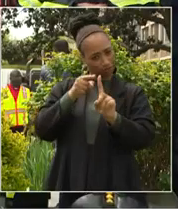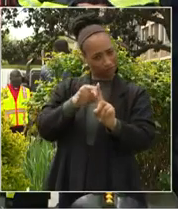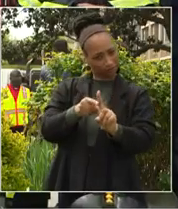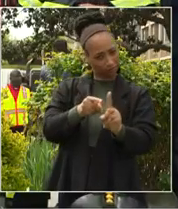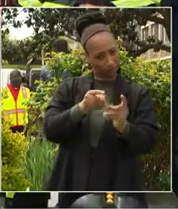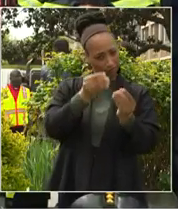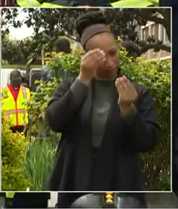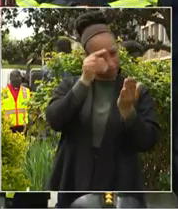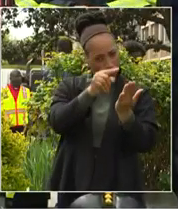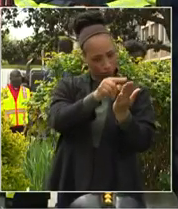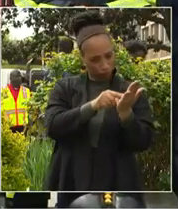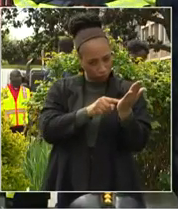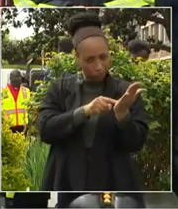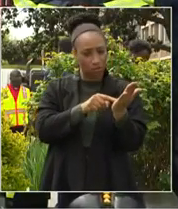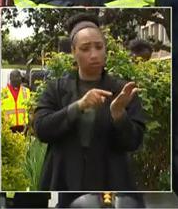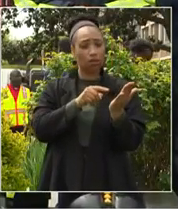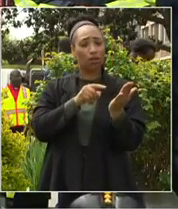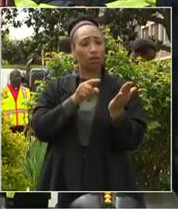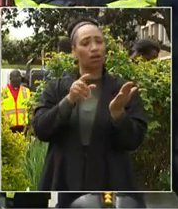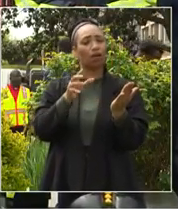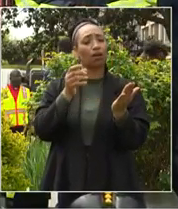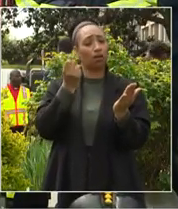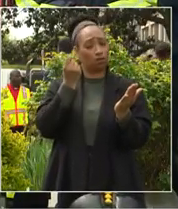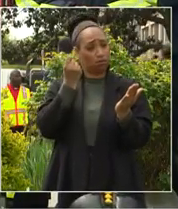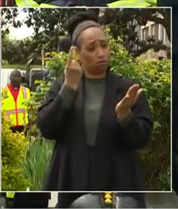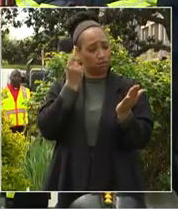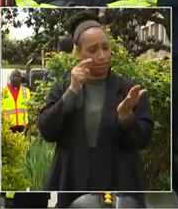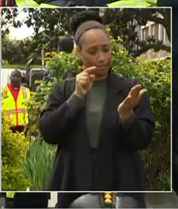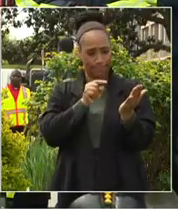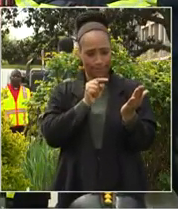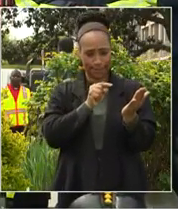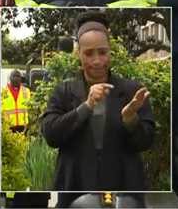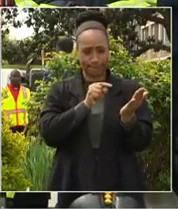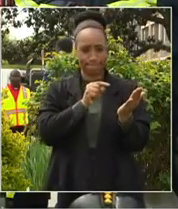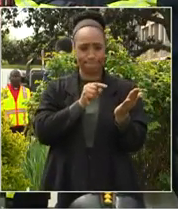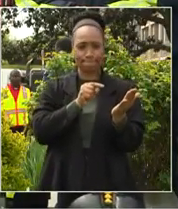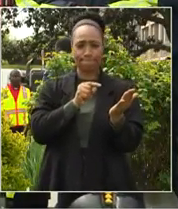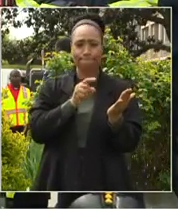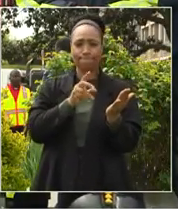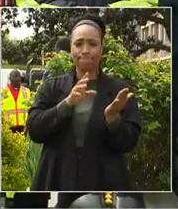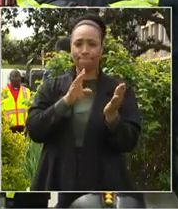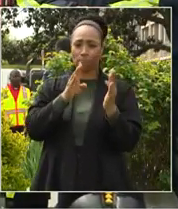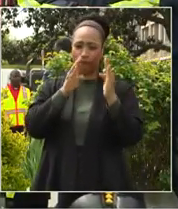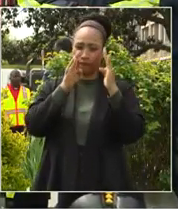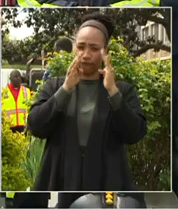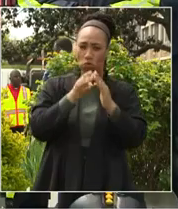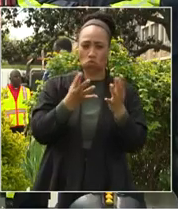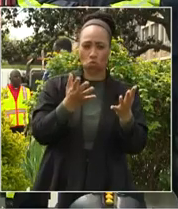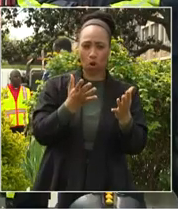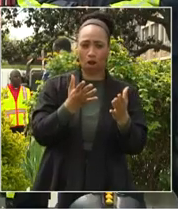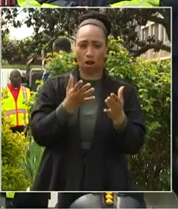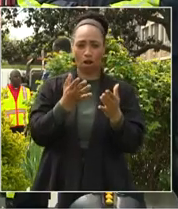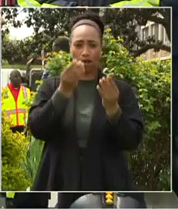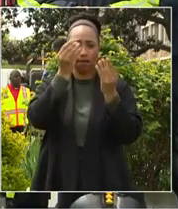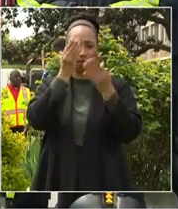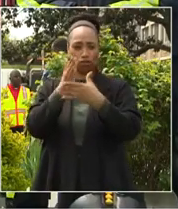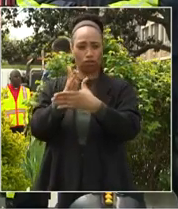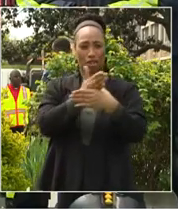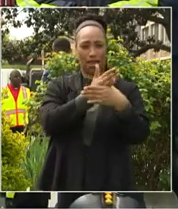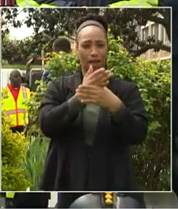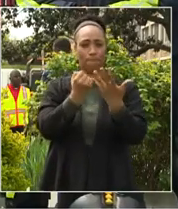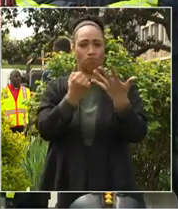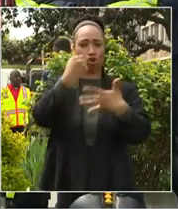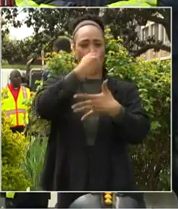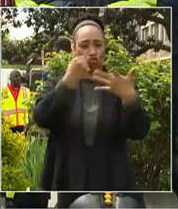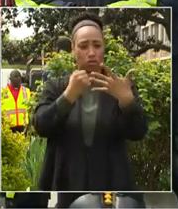there is a focus on our shared priorities. We want to be helpful,